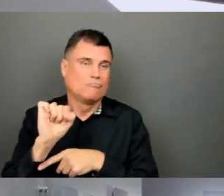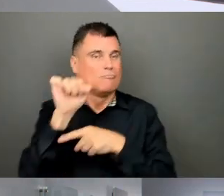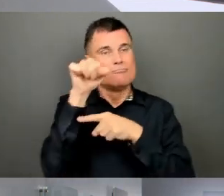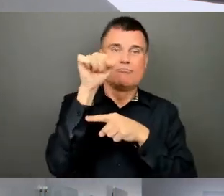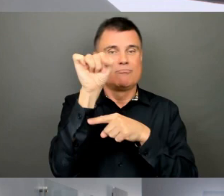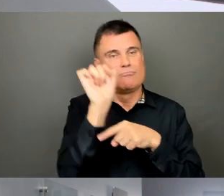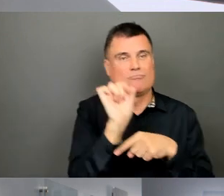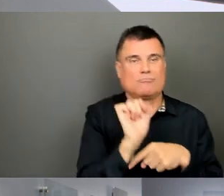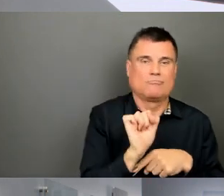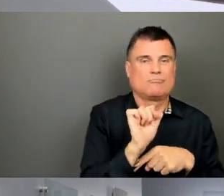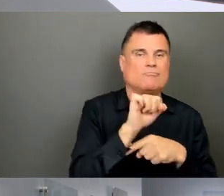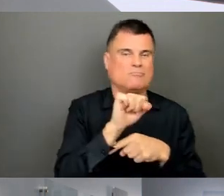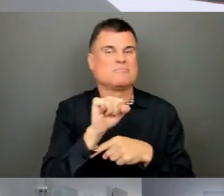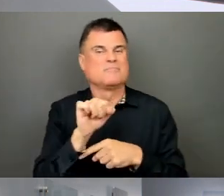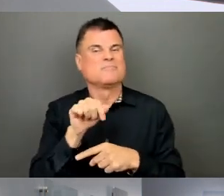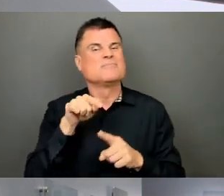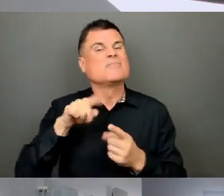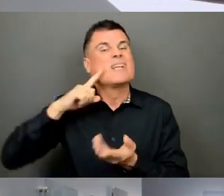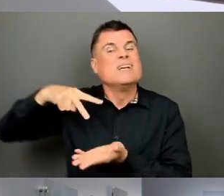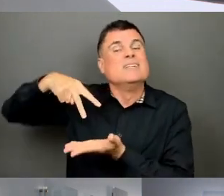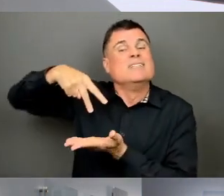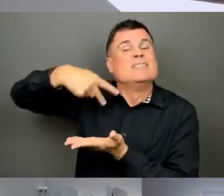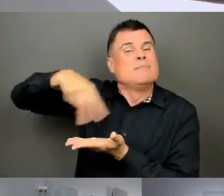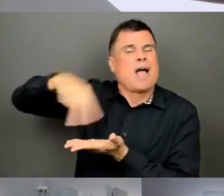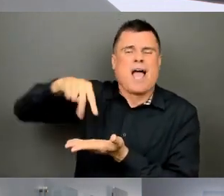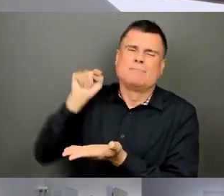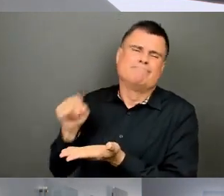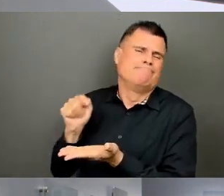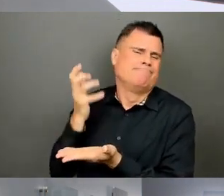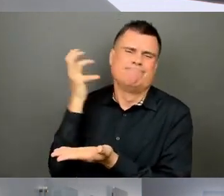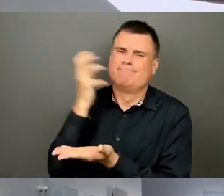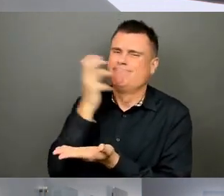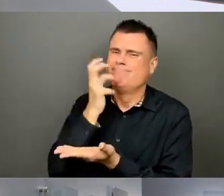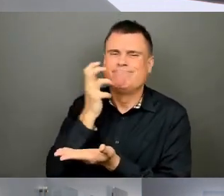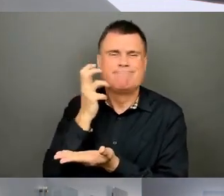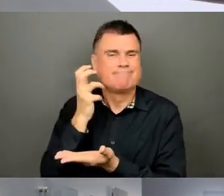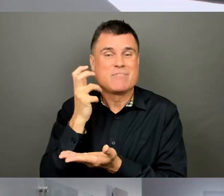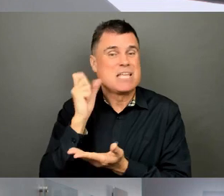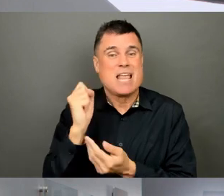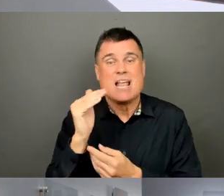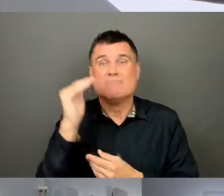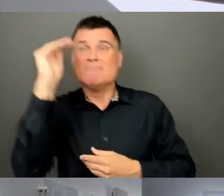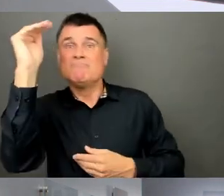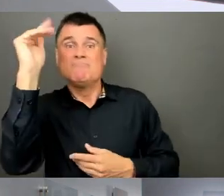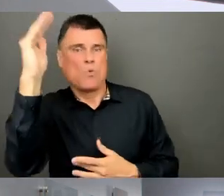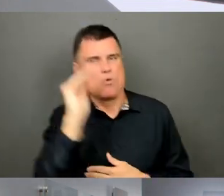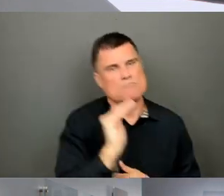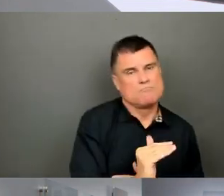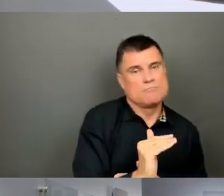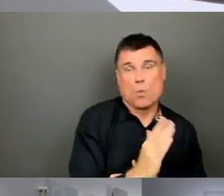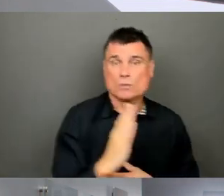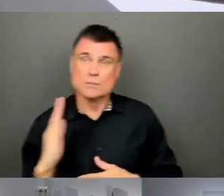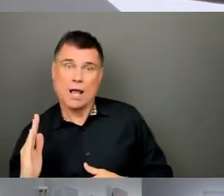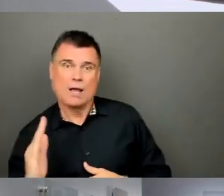what makes, in my opinion, hip hop a little bit more dynamic, is we can do levels. We can come up, we can come low. And you can add